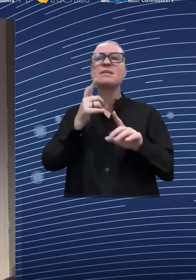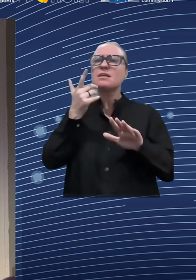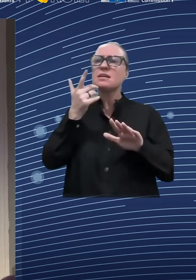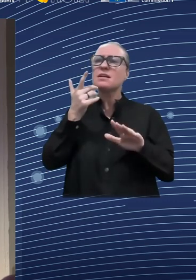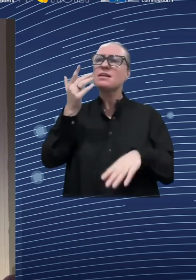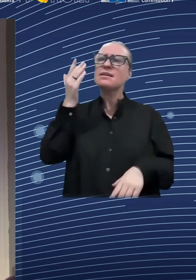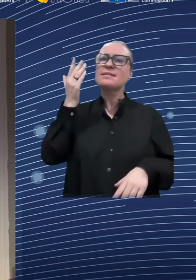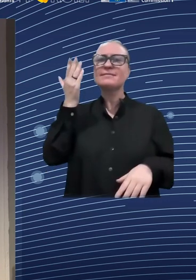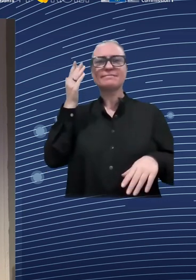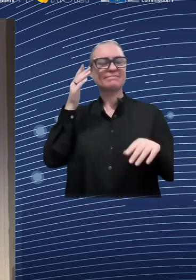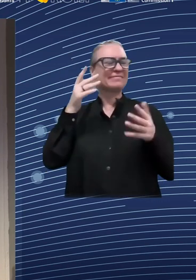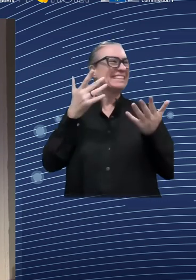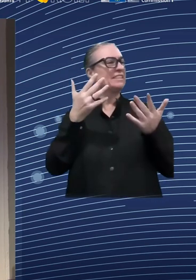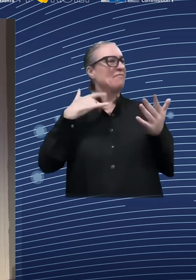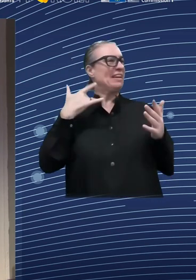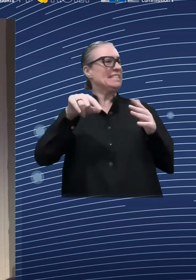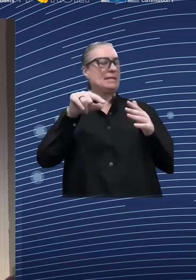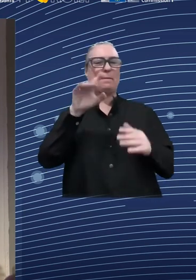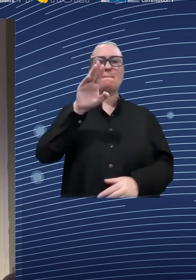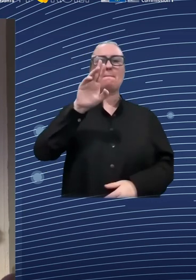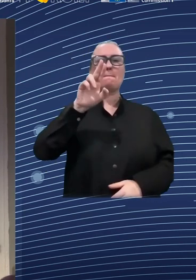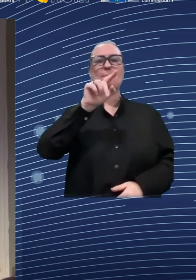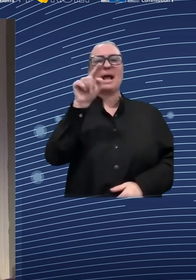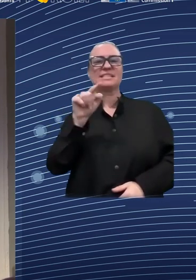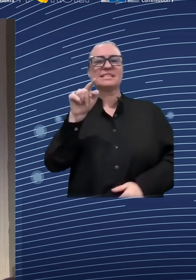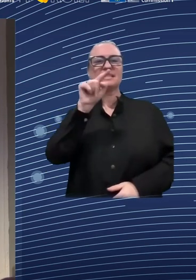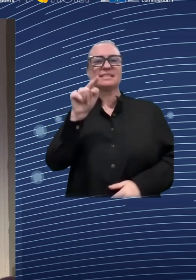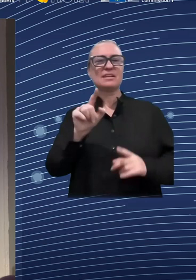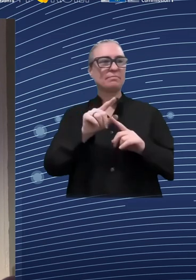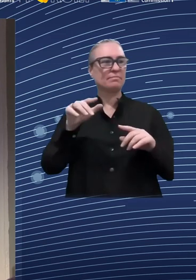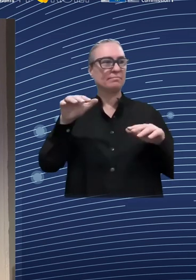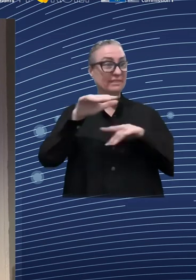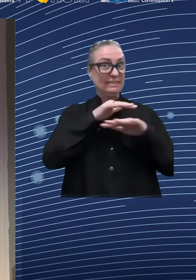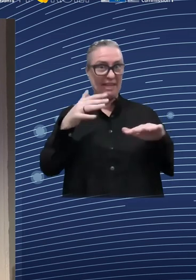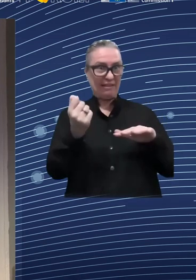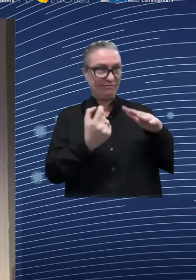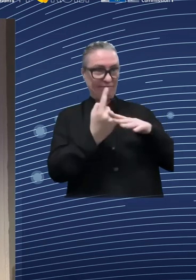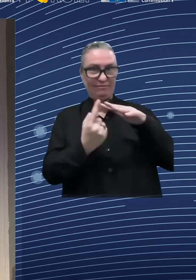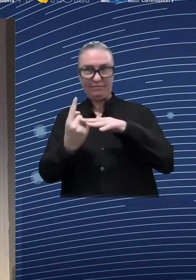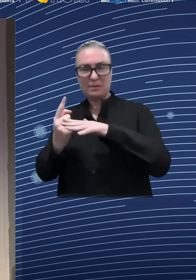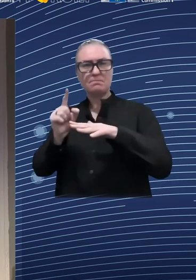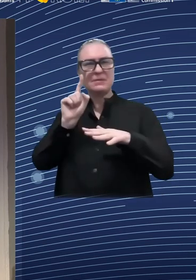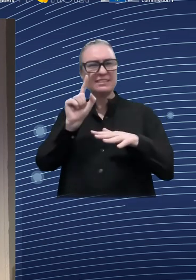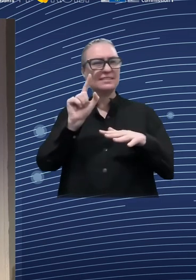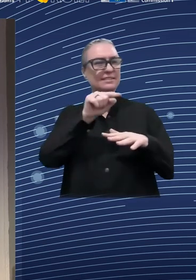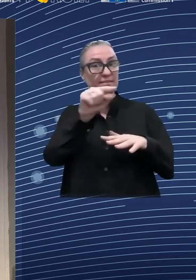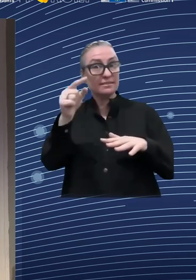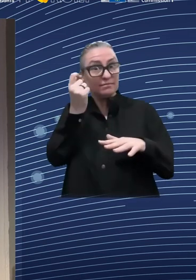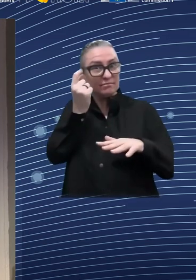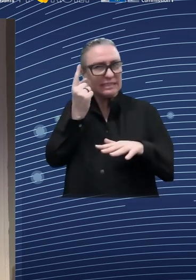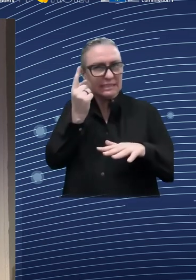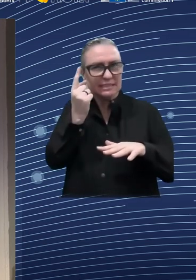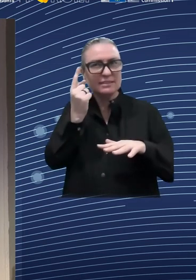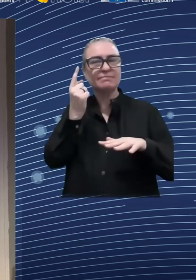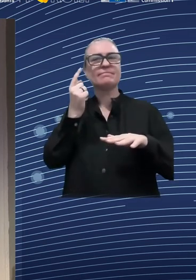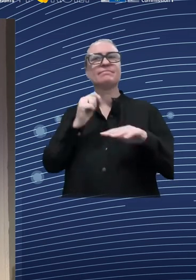I am offering you skilled persons and you are hiring them and that's it. So that you have the right as an employer to require all